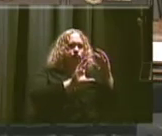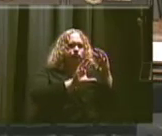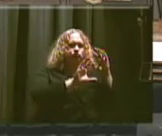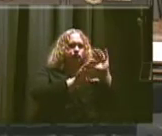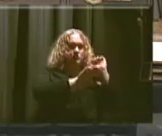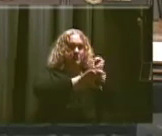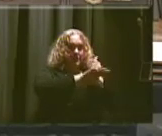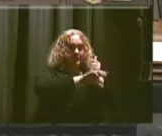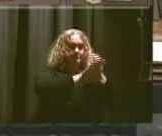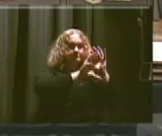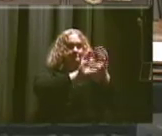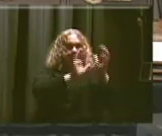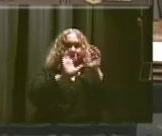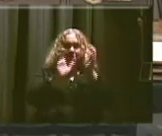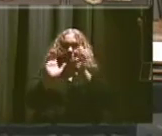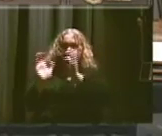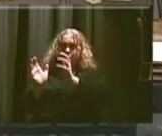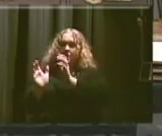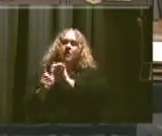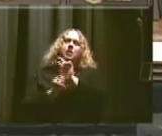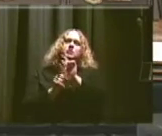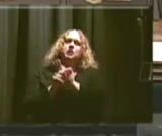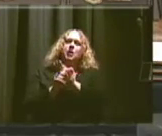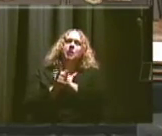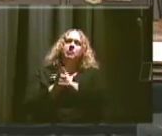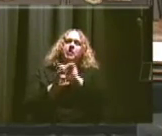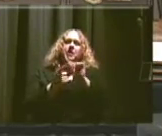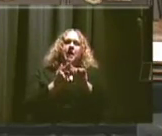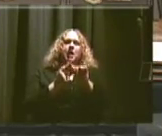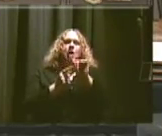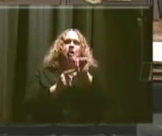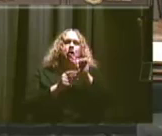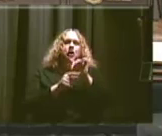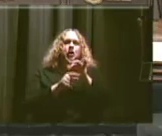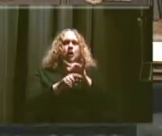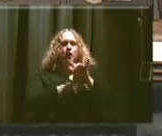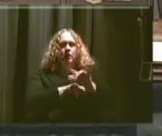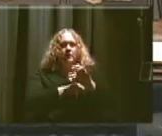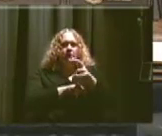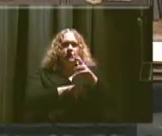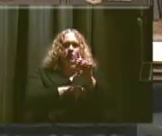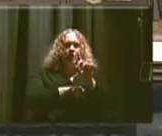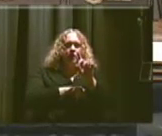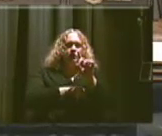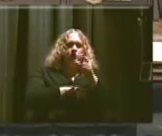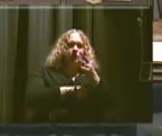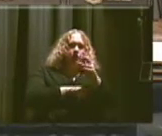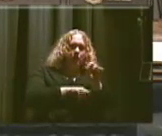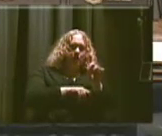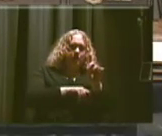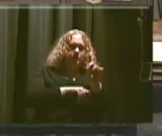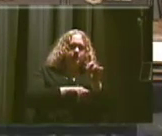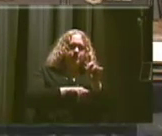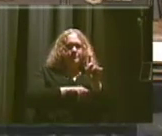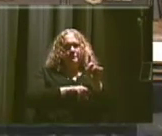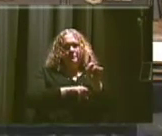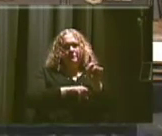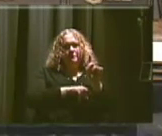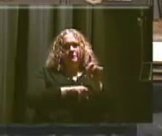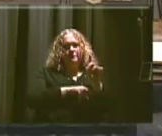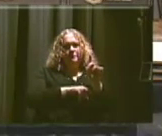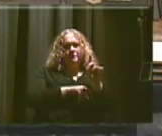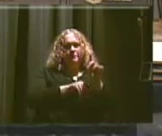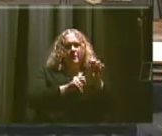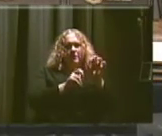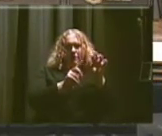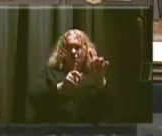about early childhood education. They are getting started. Dr. Hargens, we're gonna need a little more probably specificity